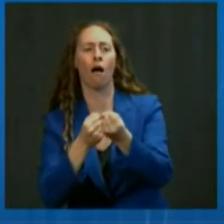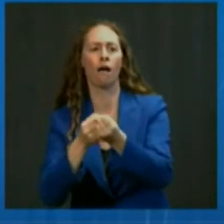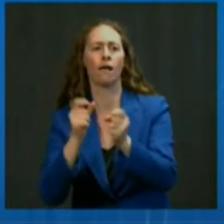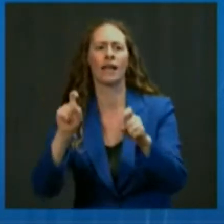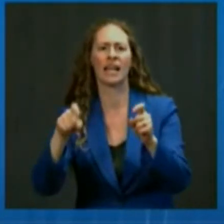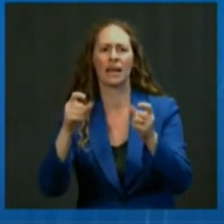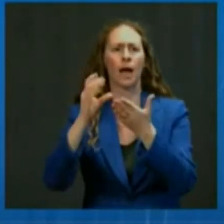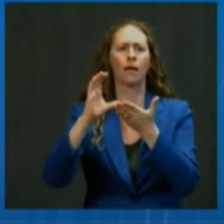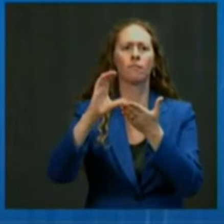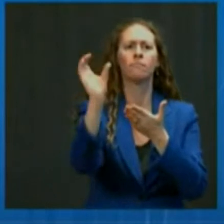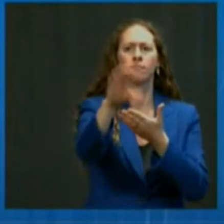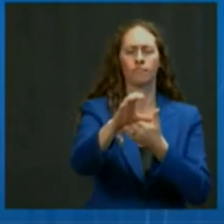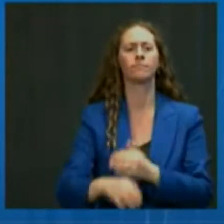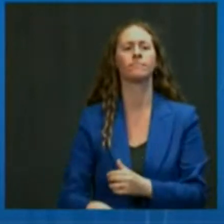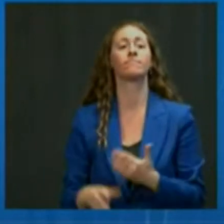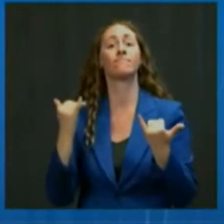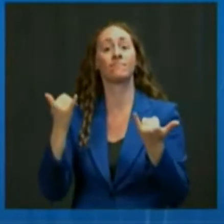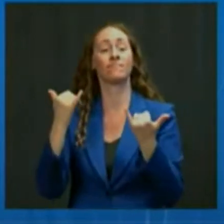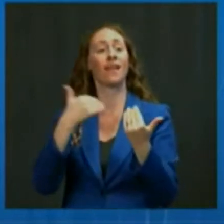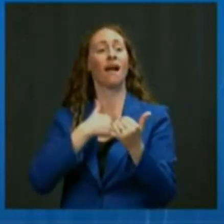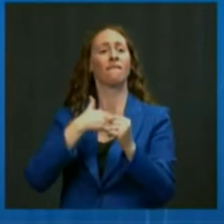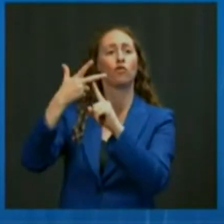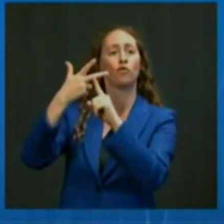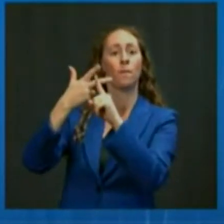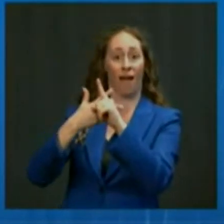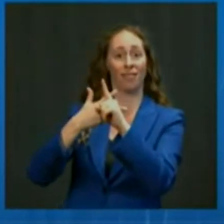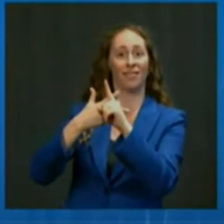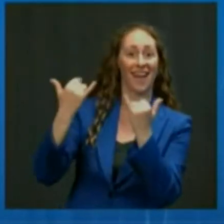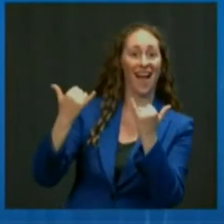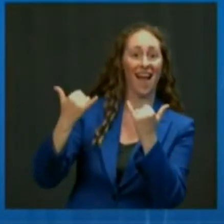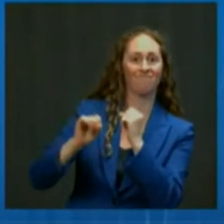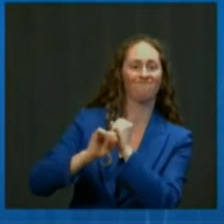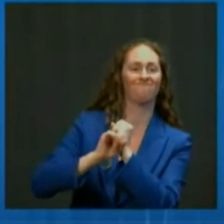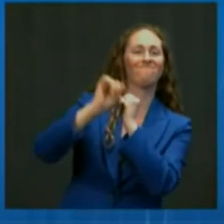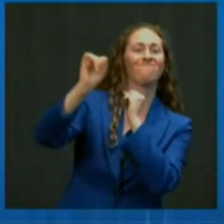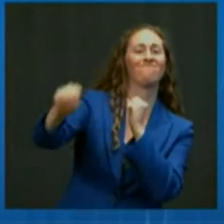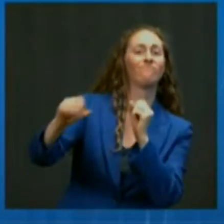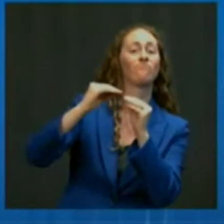extension of the order he signed on his first full day in office.